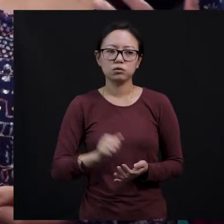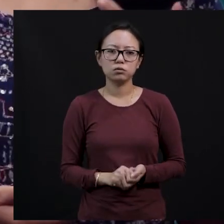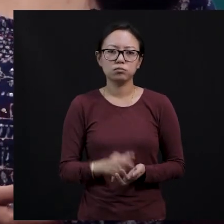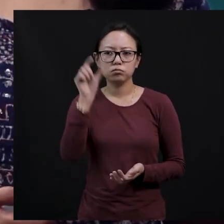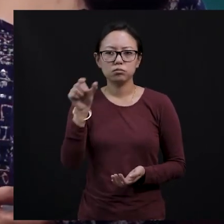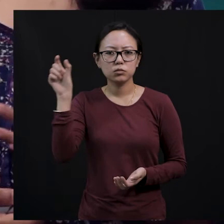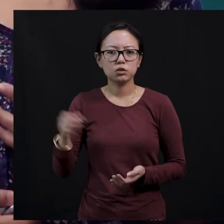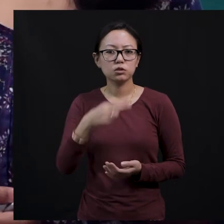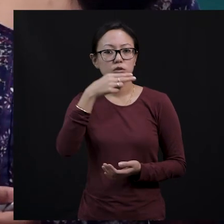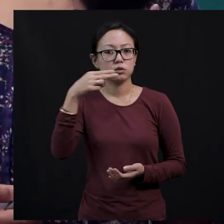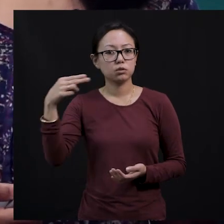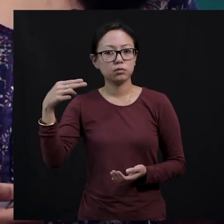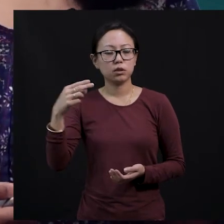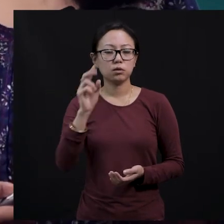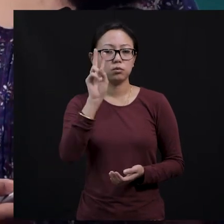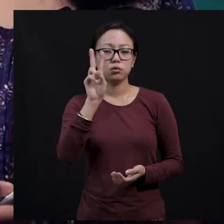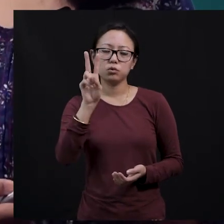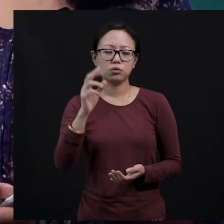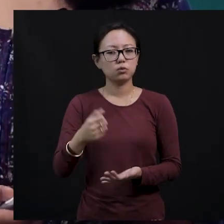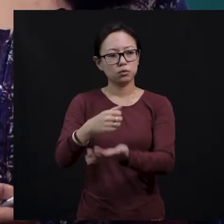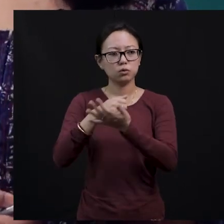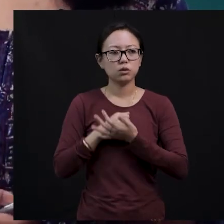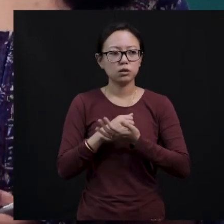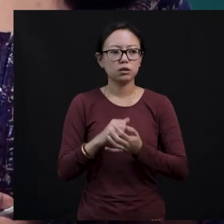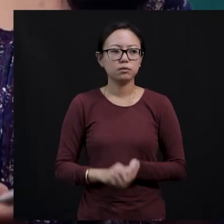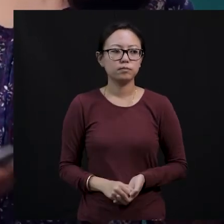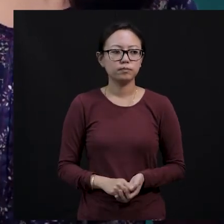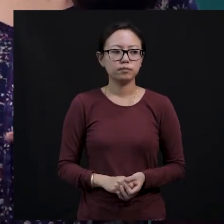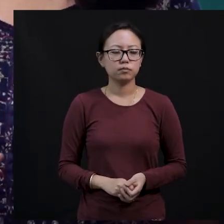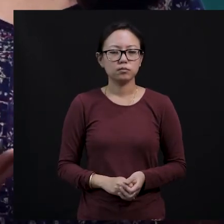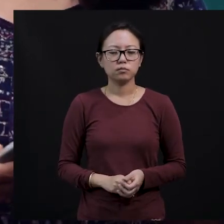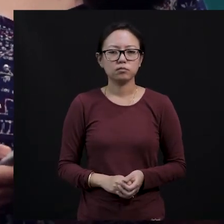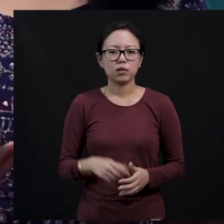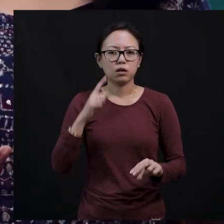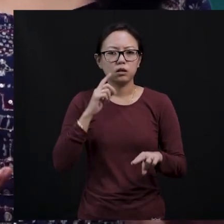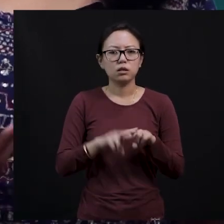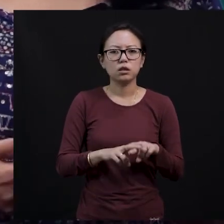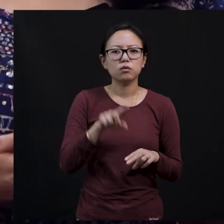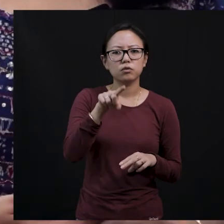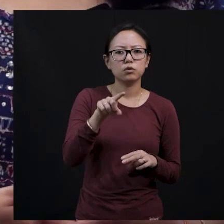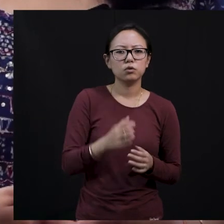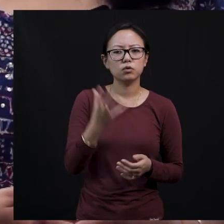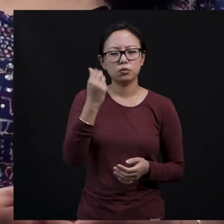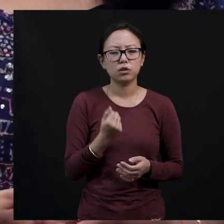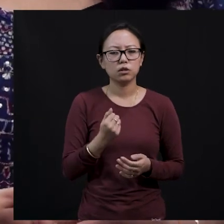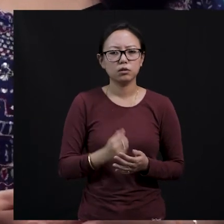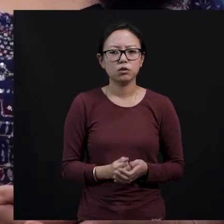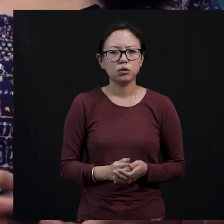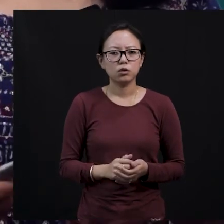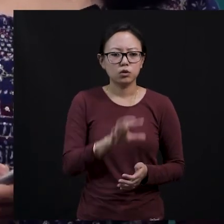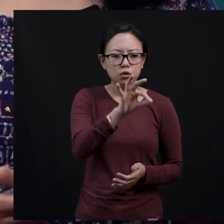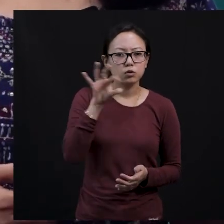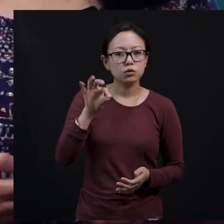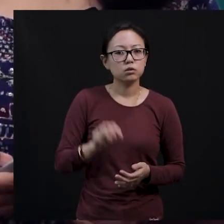So if you want to choose from there any two social reformers, you can do. If you want to choose from part 3, you can do that.